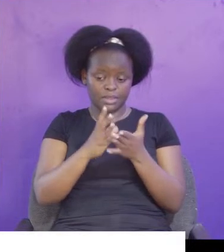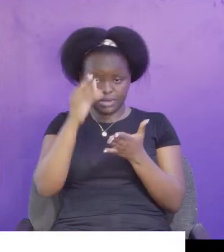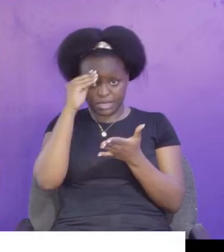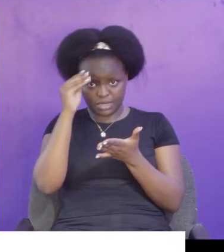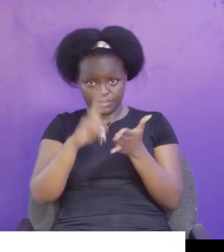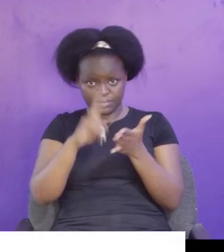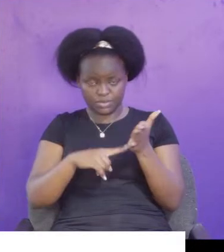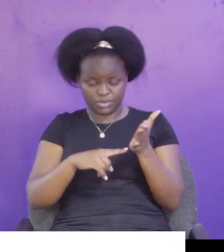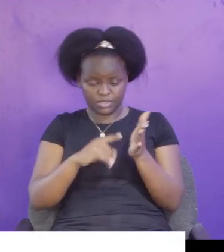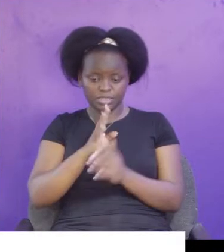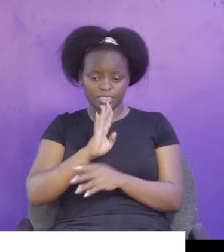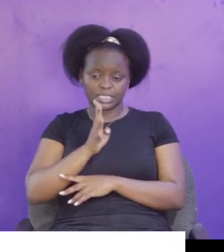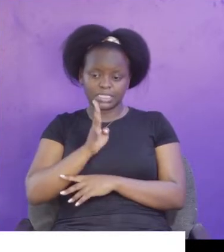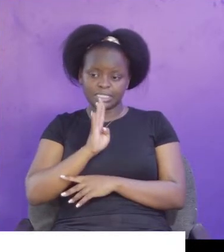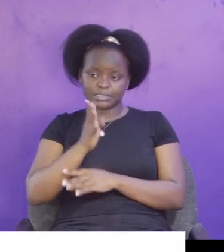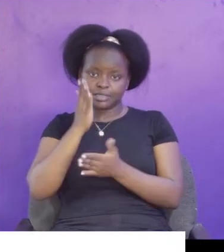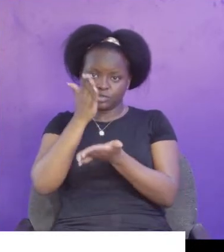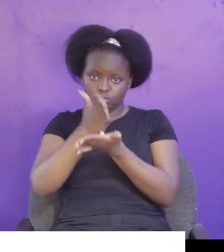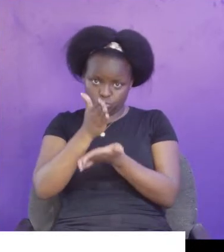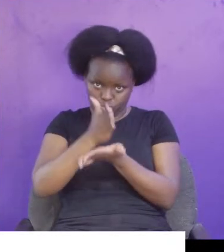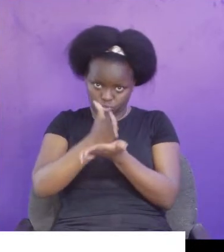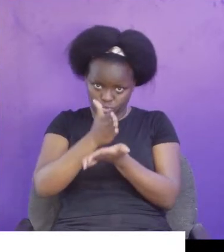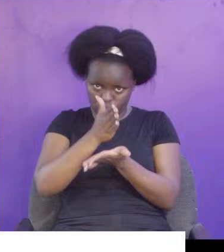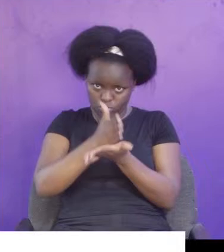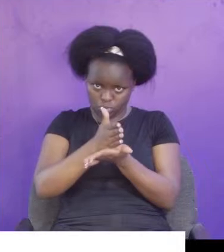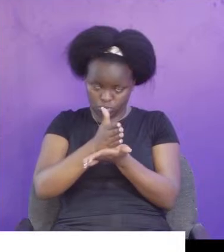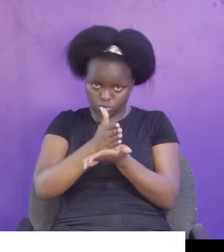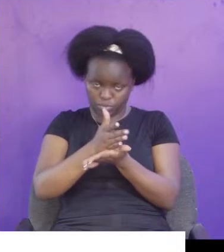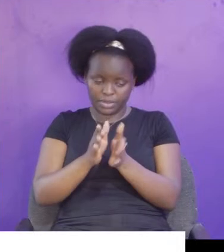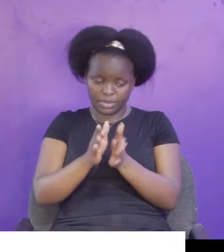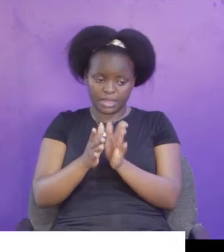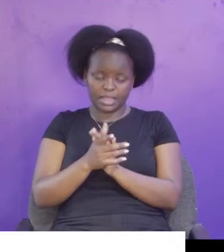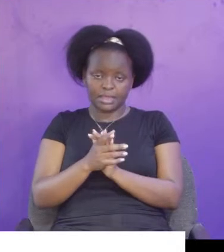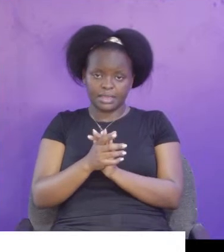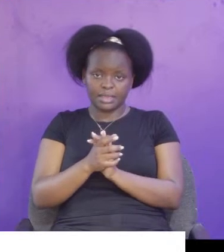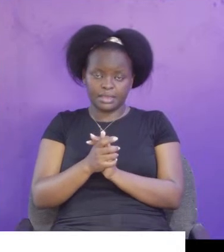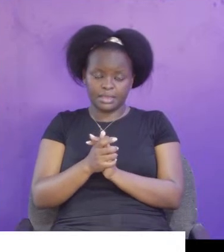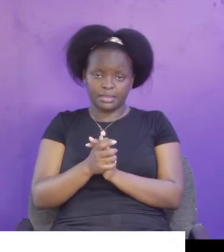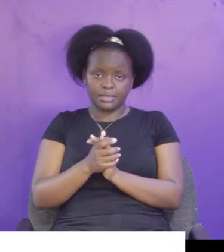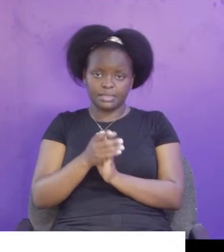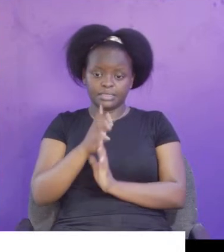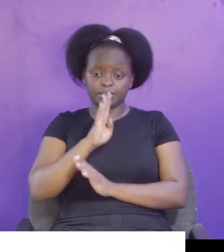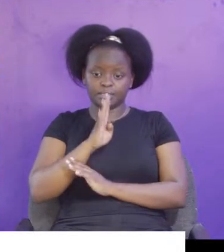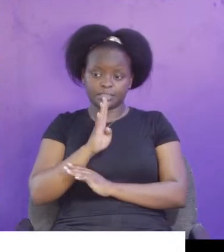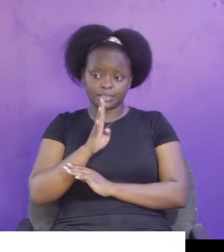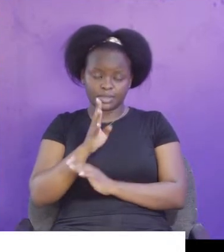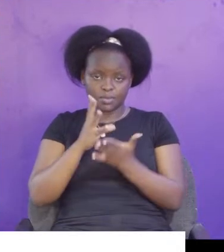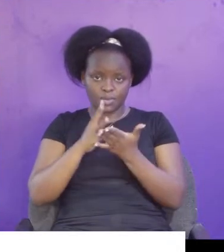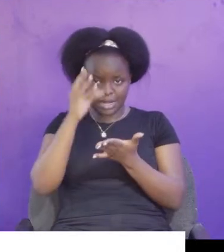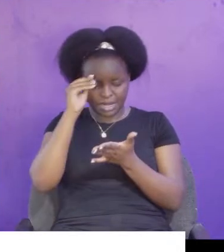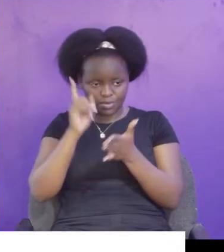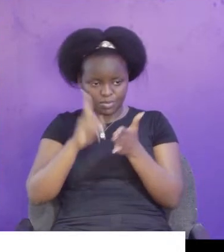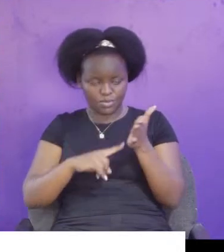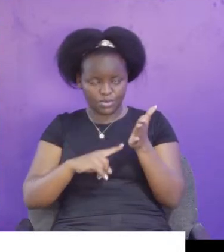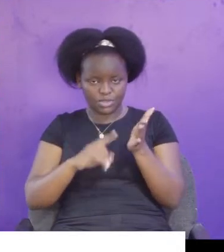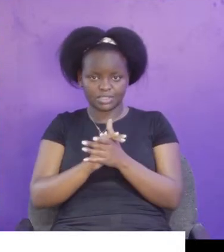the truth, and we learned to forgive and move on.